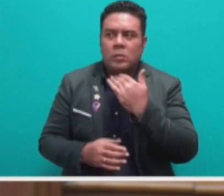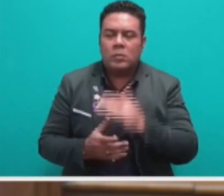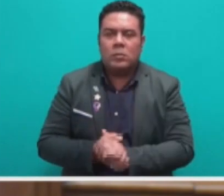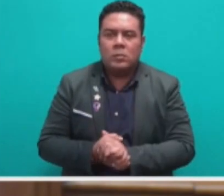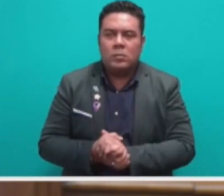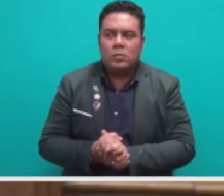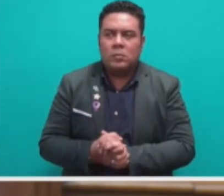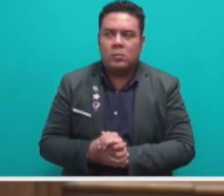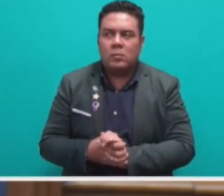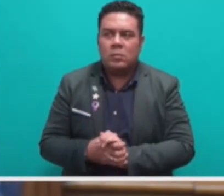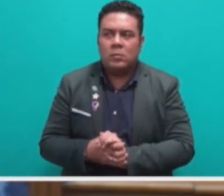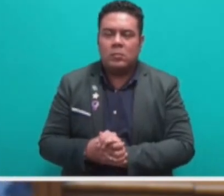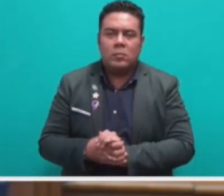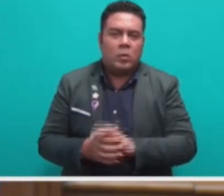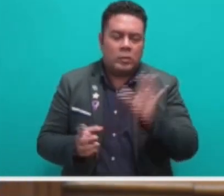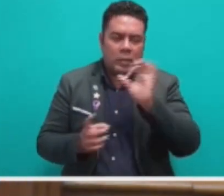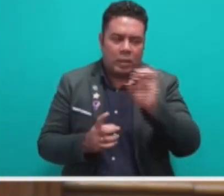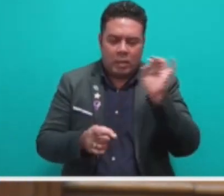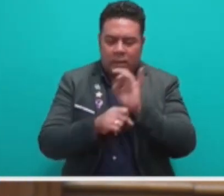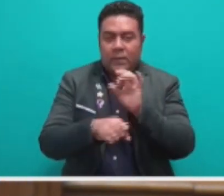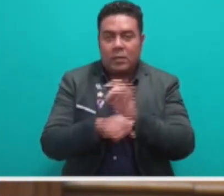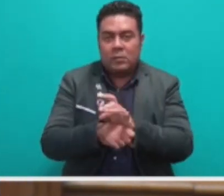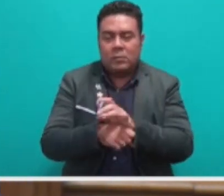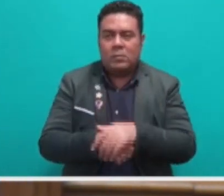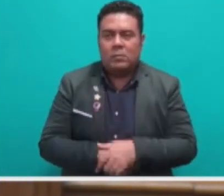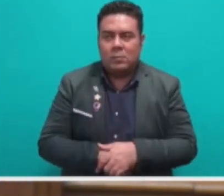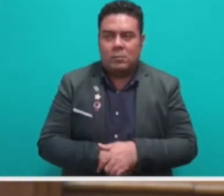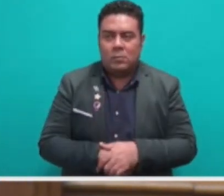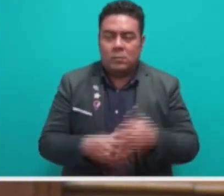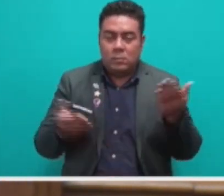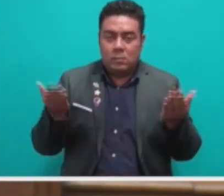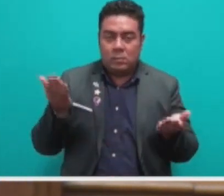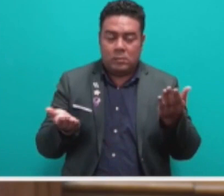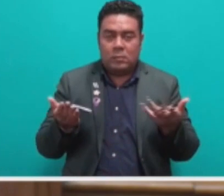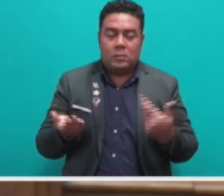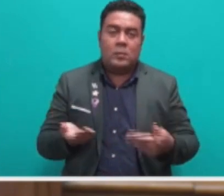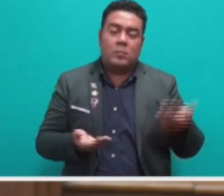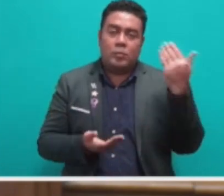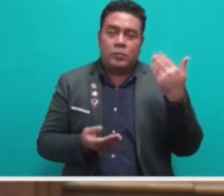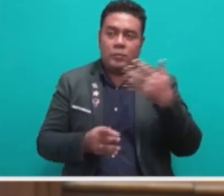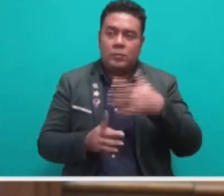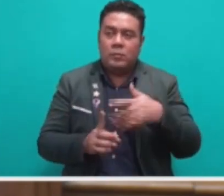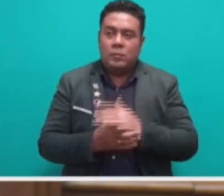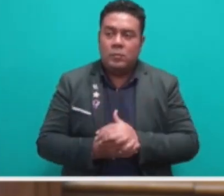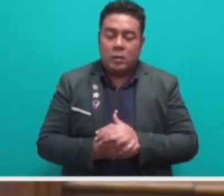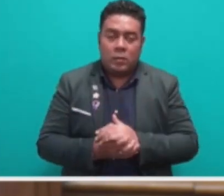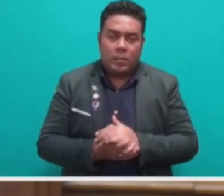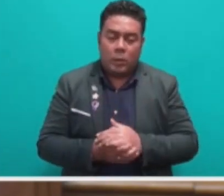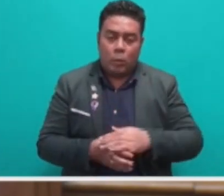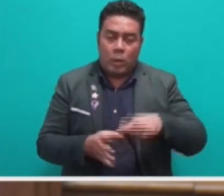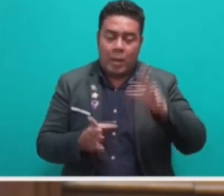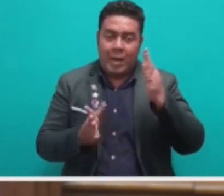to say, ill-advised. In comparison to the previous administration led by the late Francis Kamses